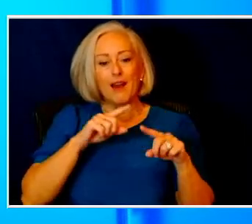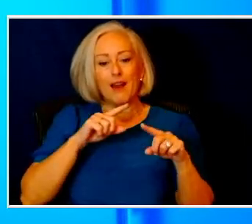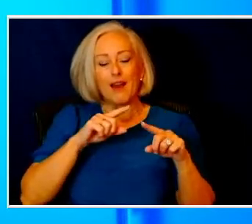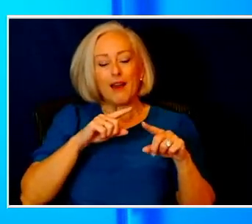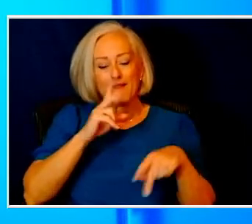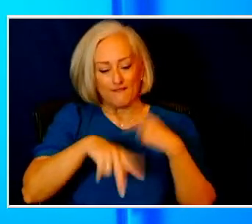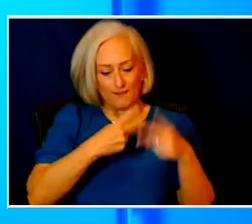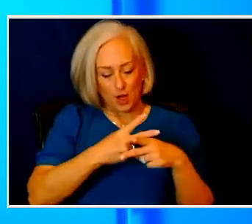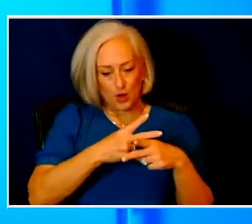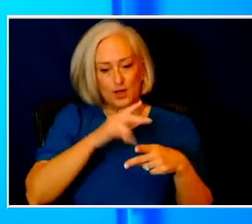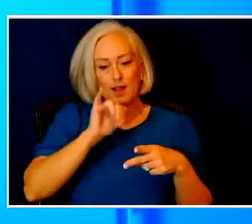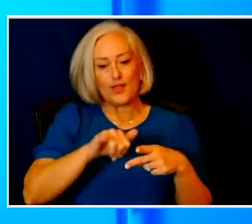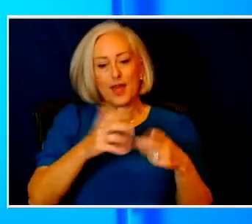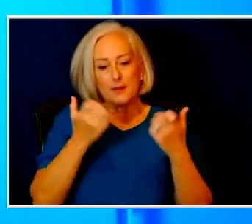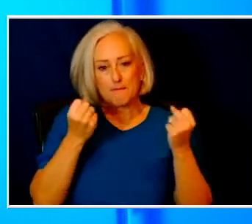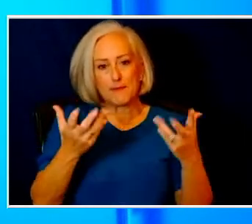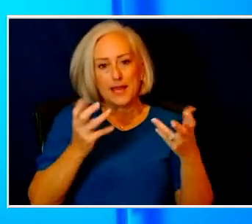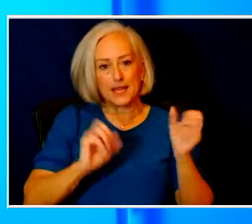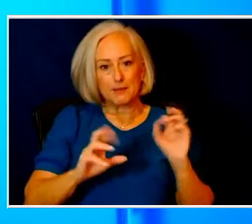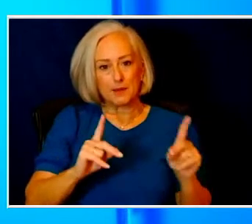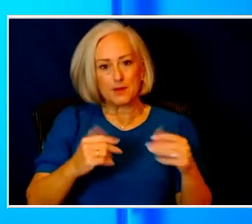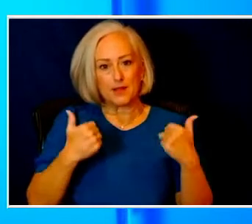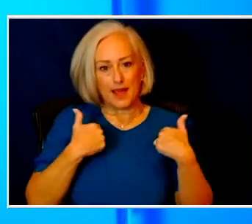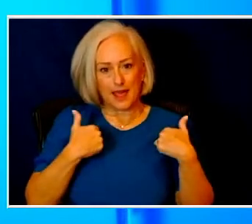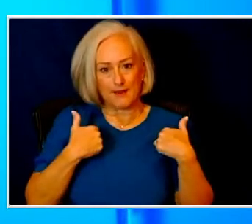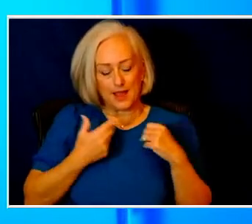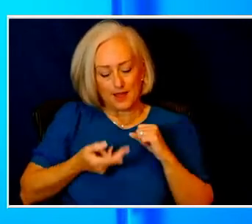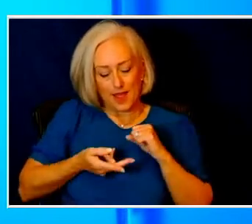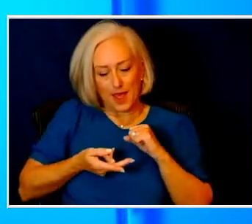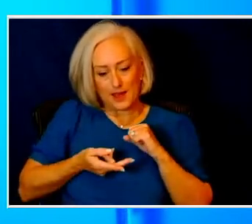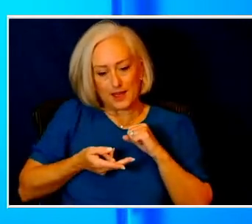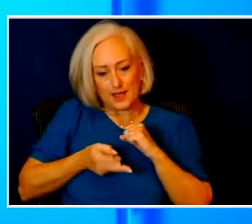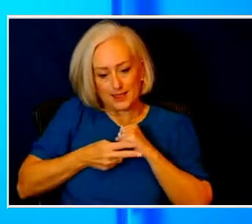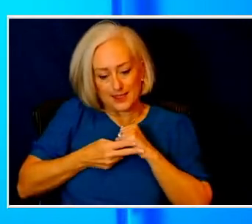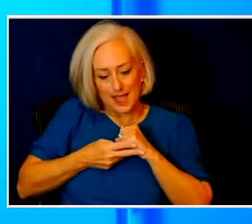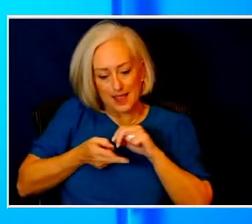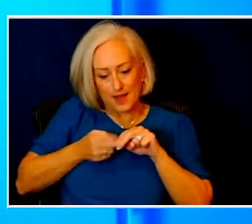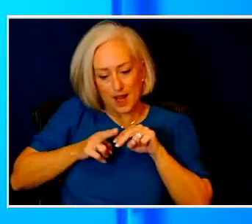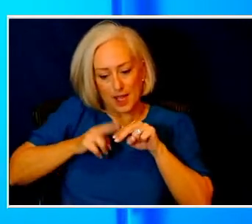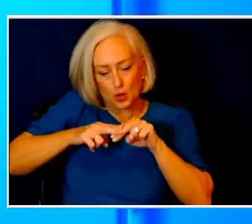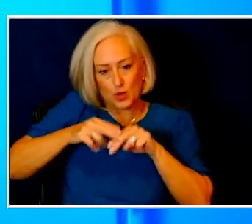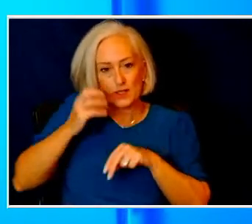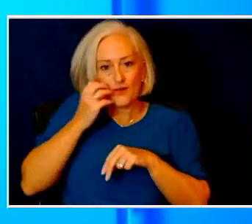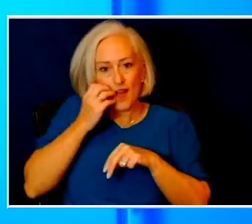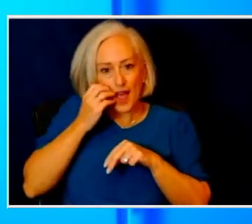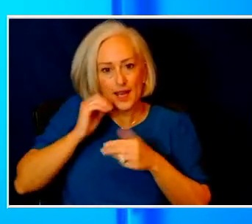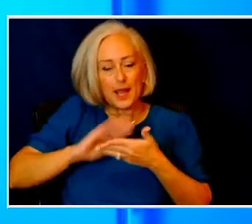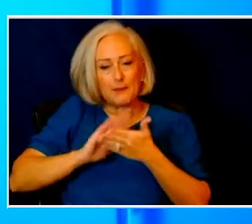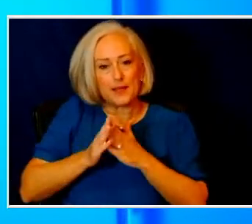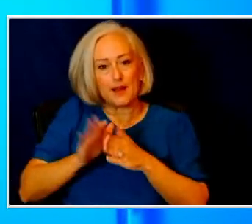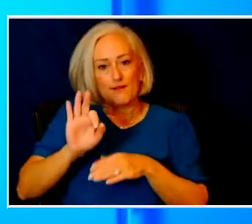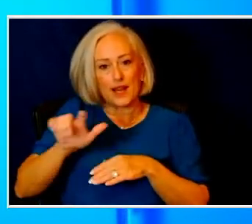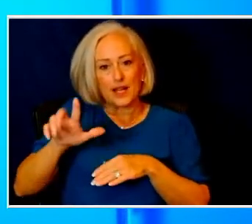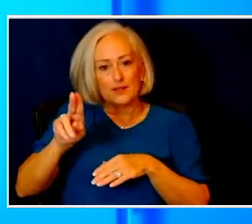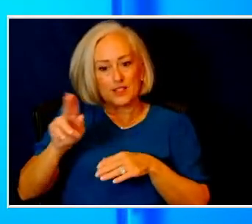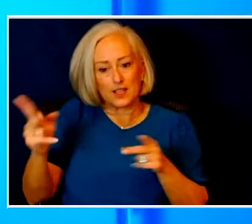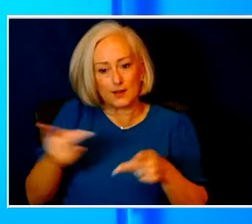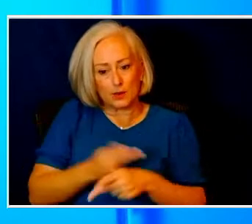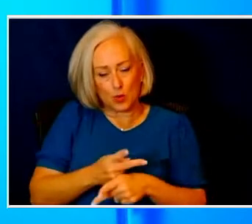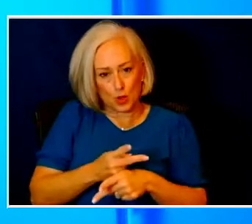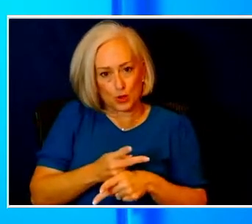to accumulation of fat and worsening of liver disease. And the frequency of the sort